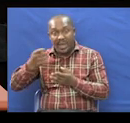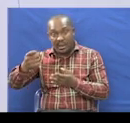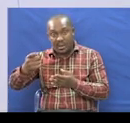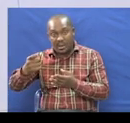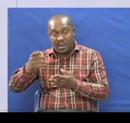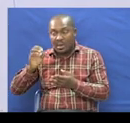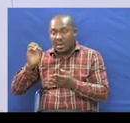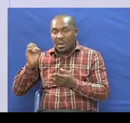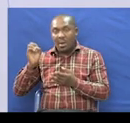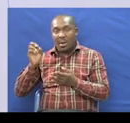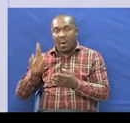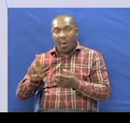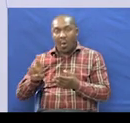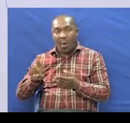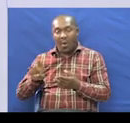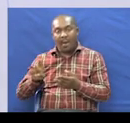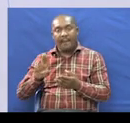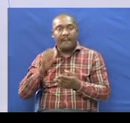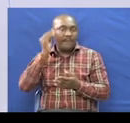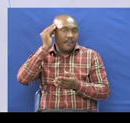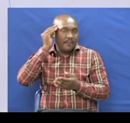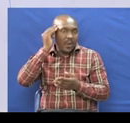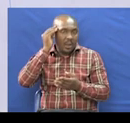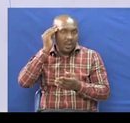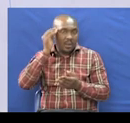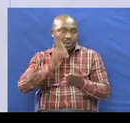See, I can write some notes.